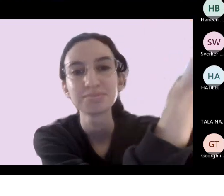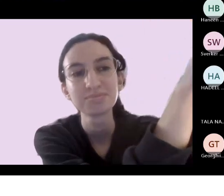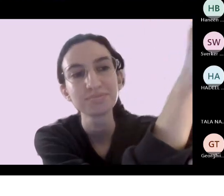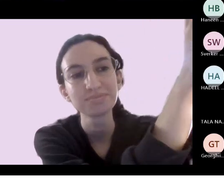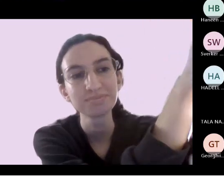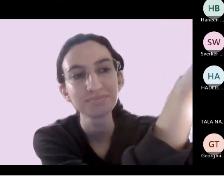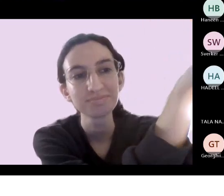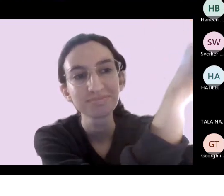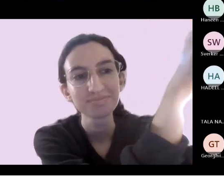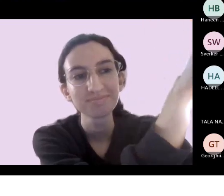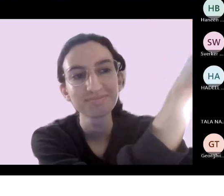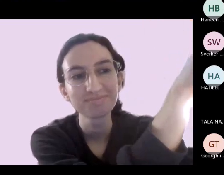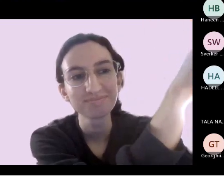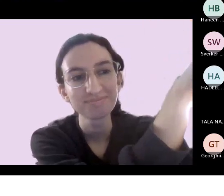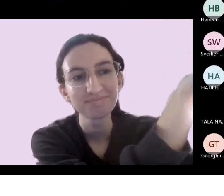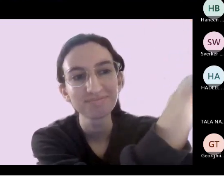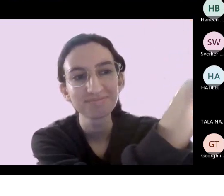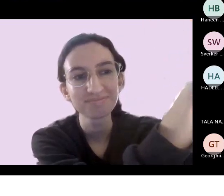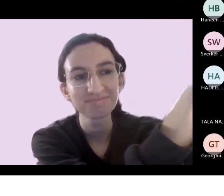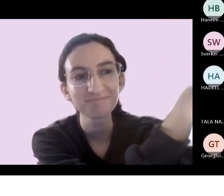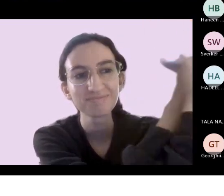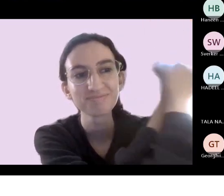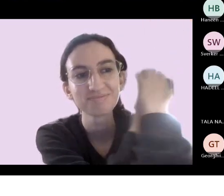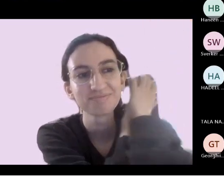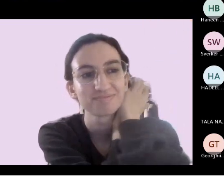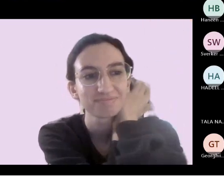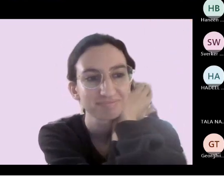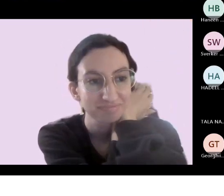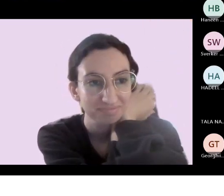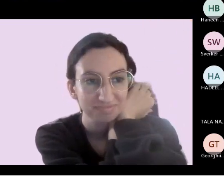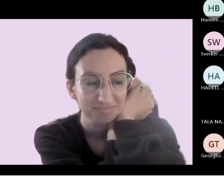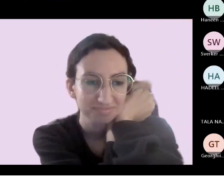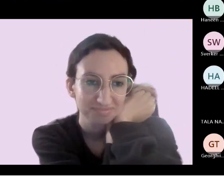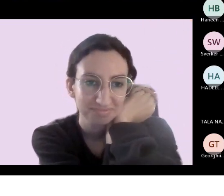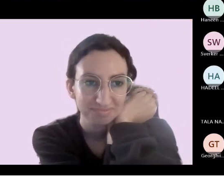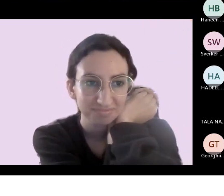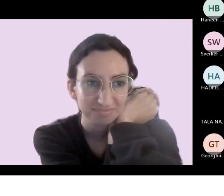yes, I still have dreams.